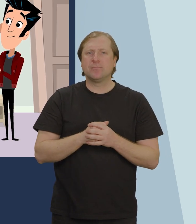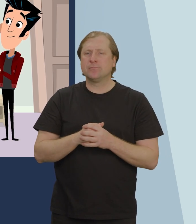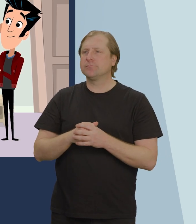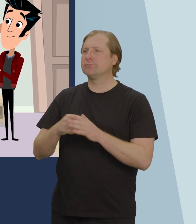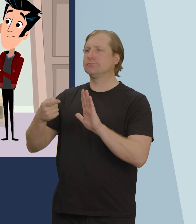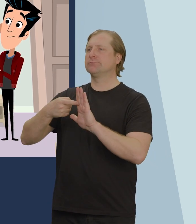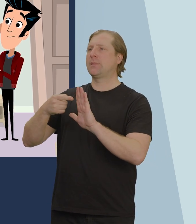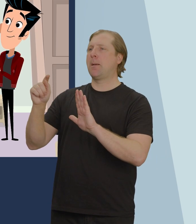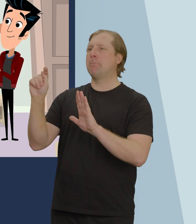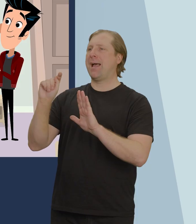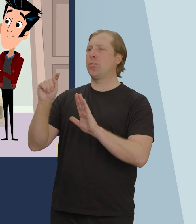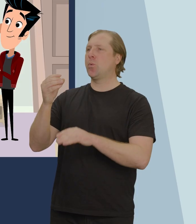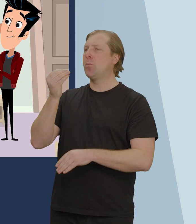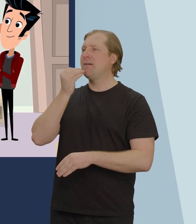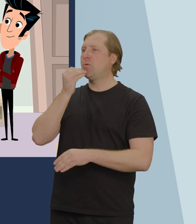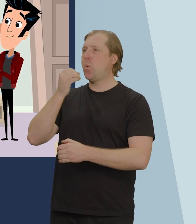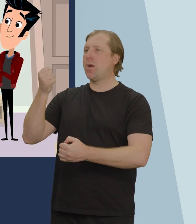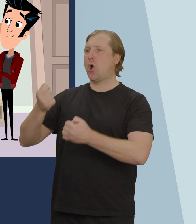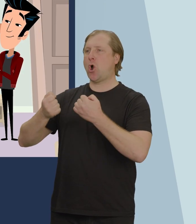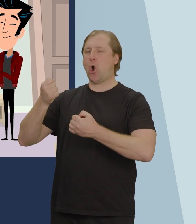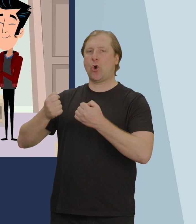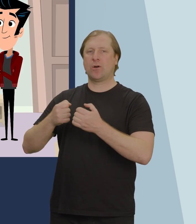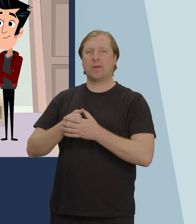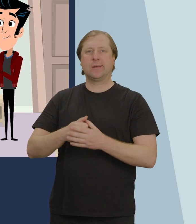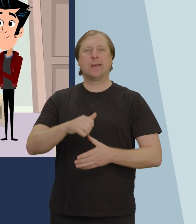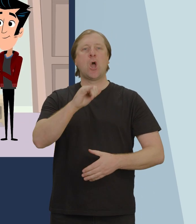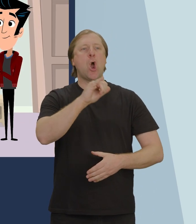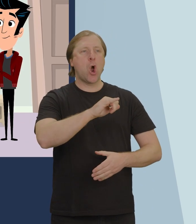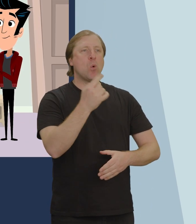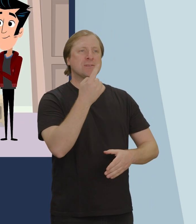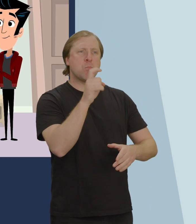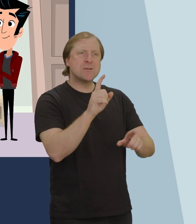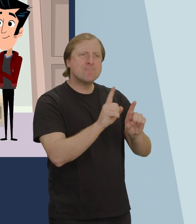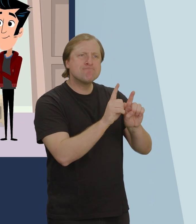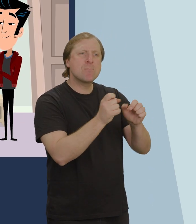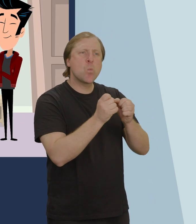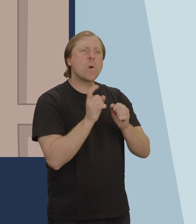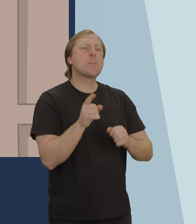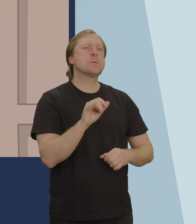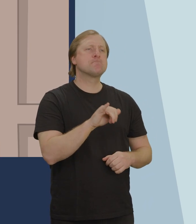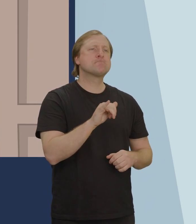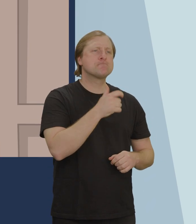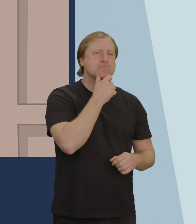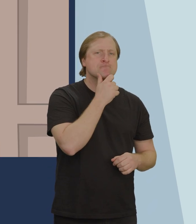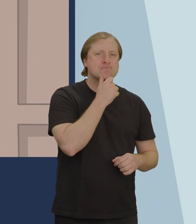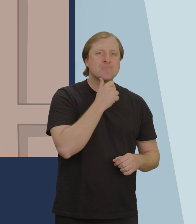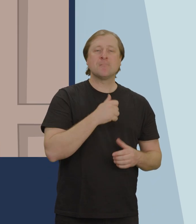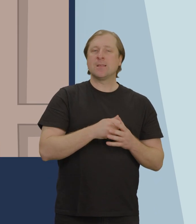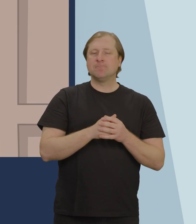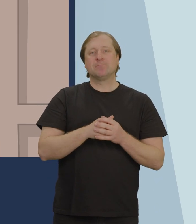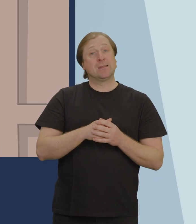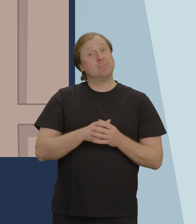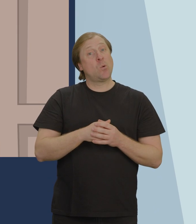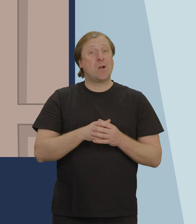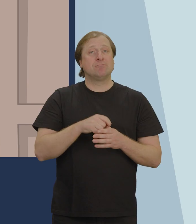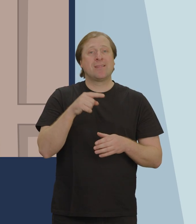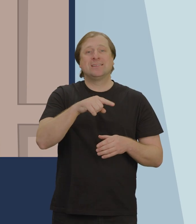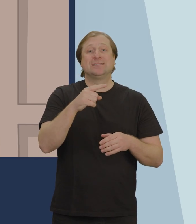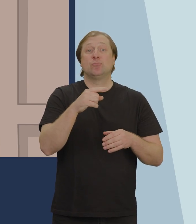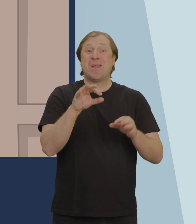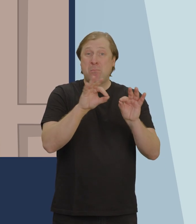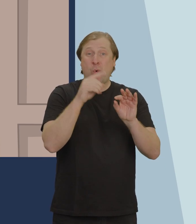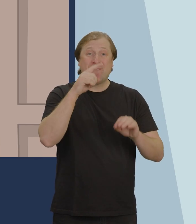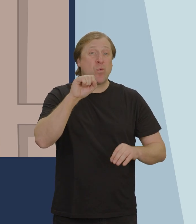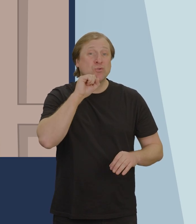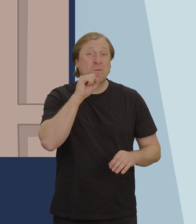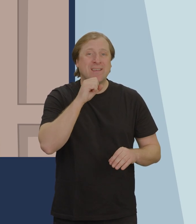Bathroom, food, car. Oh, someone would have to go with her. This is something that's very important for Sofia. So I have